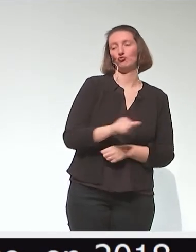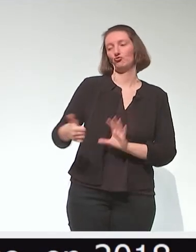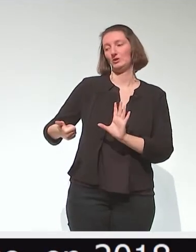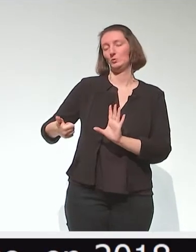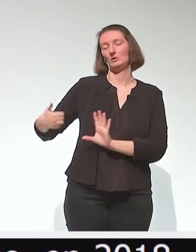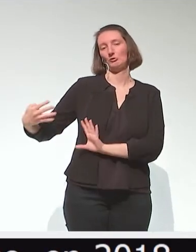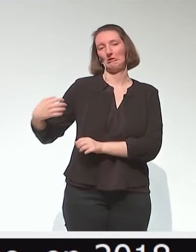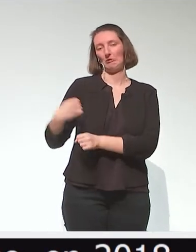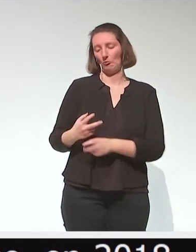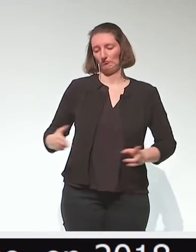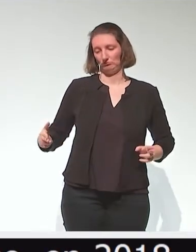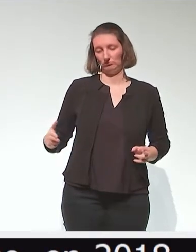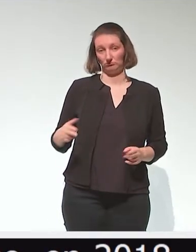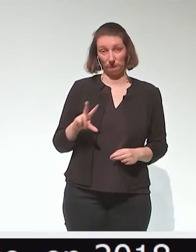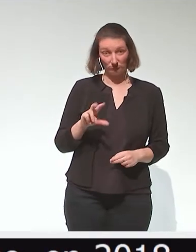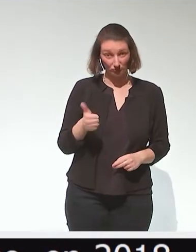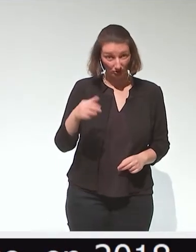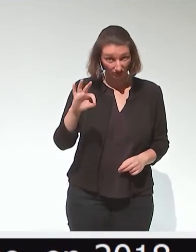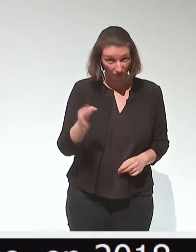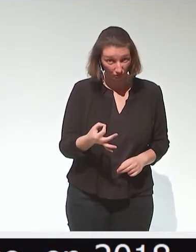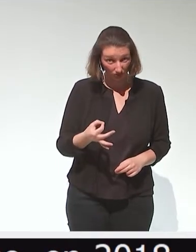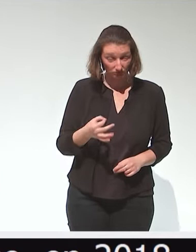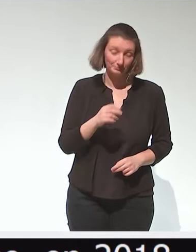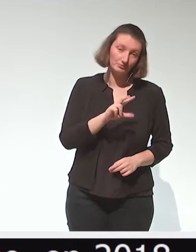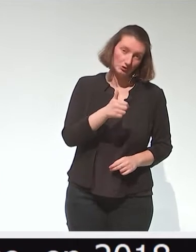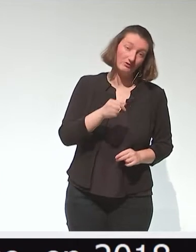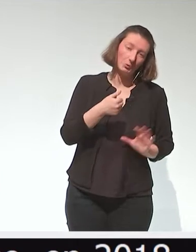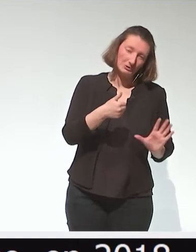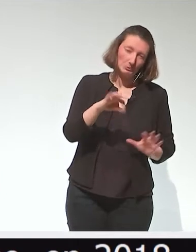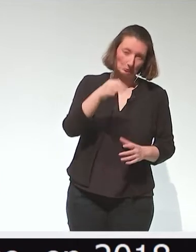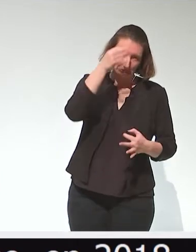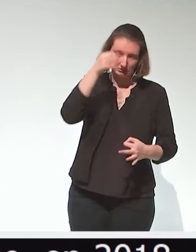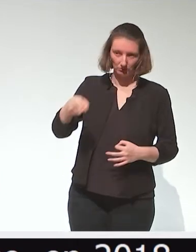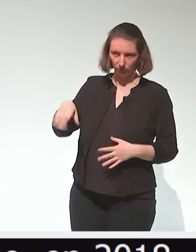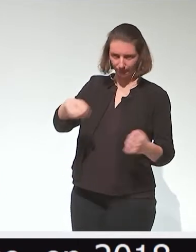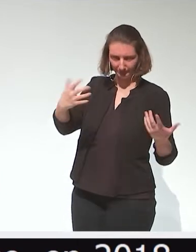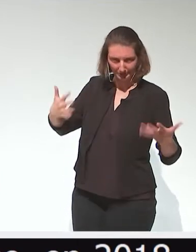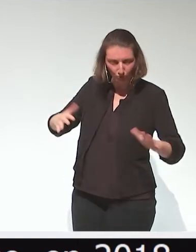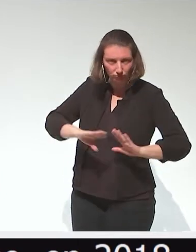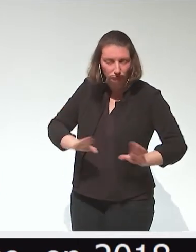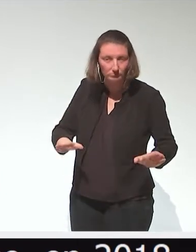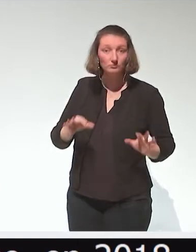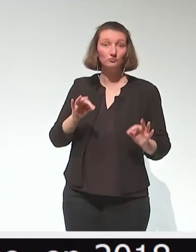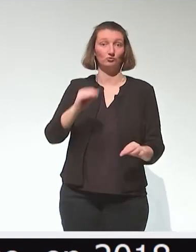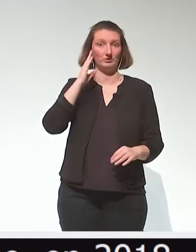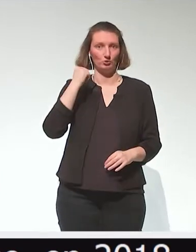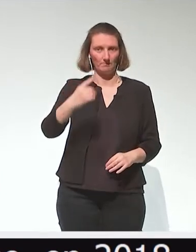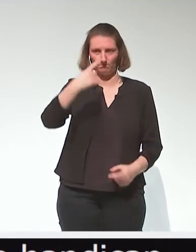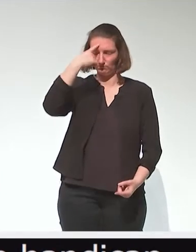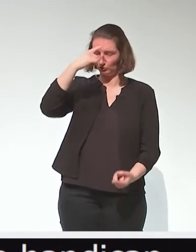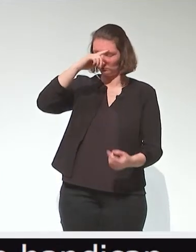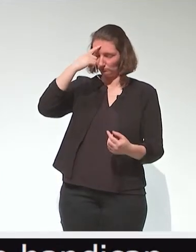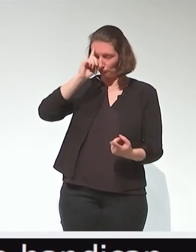the 20-64 age bracket was only 31.6%. This is why we really need to be bold and be